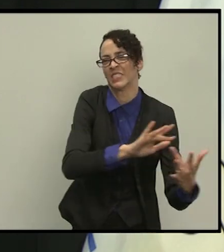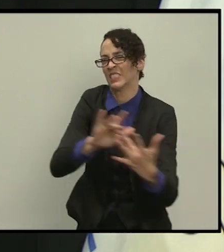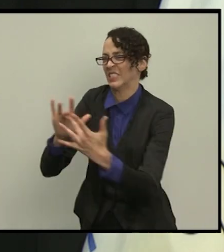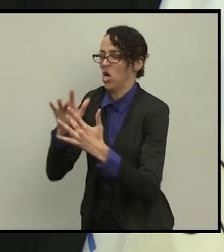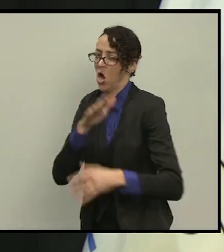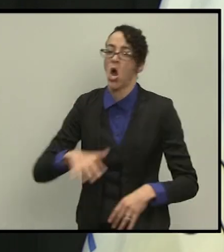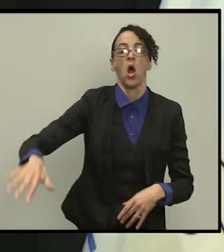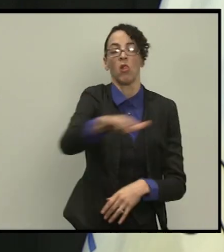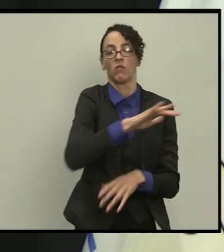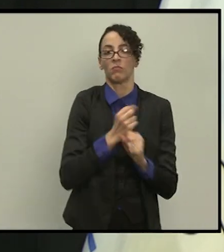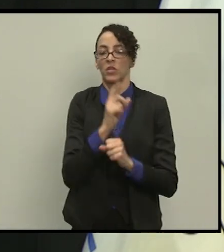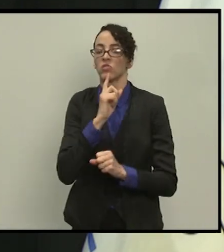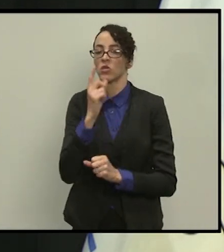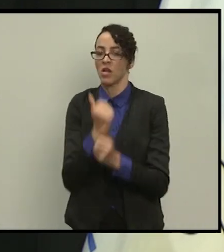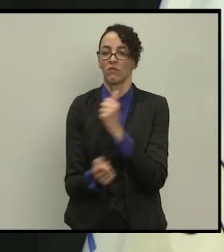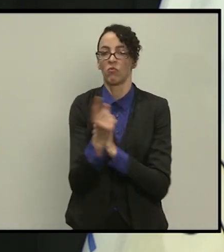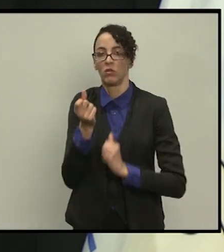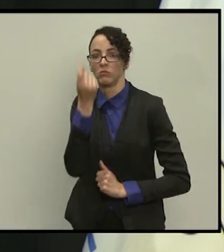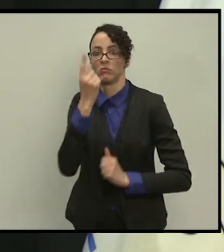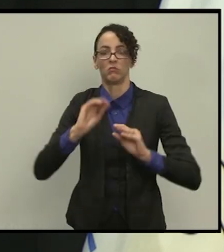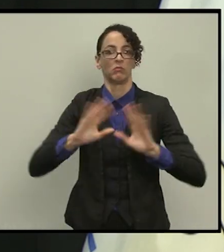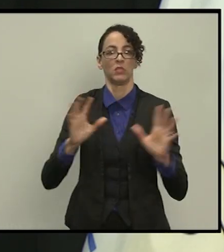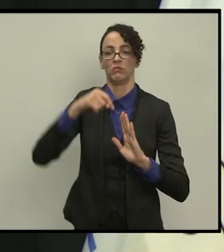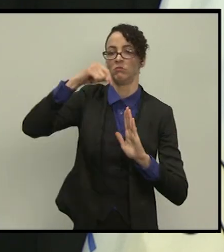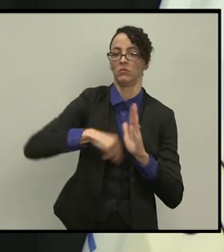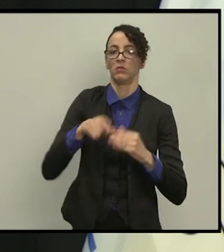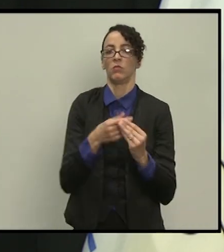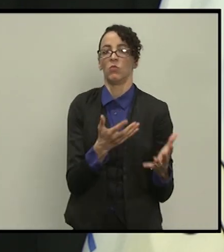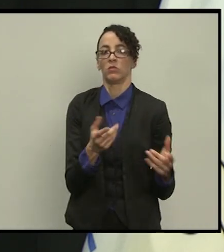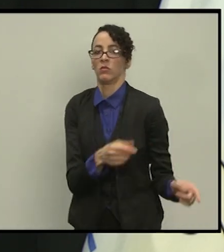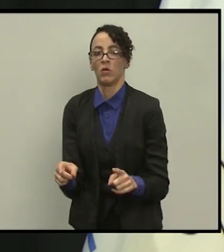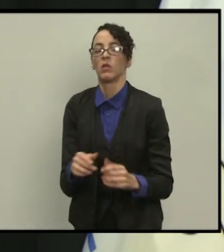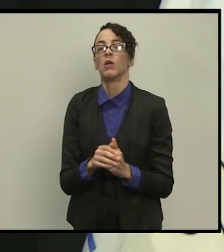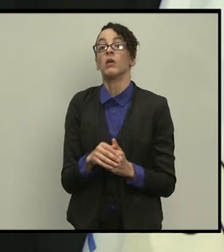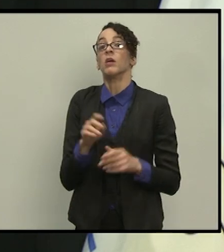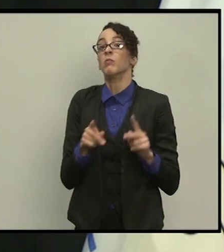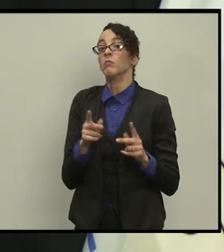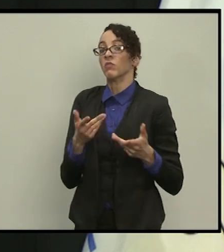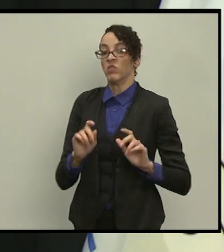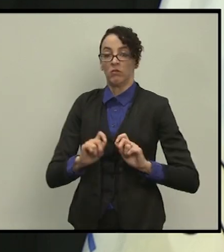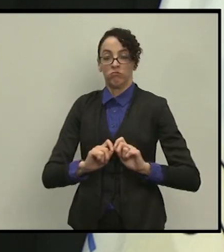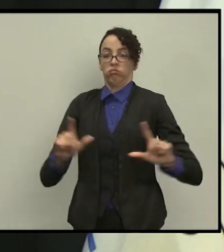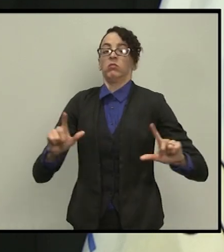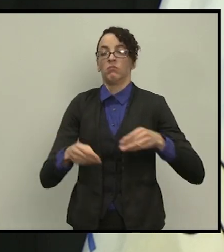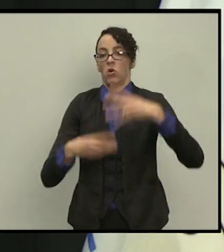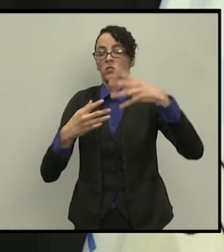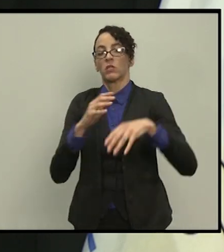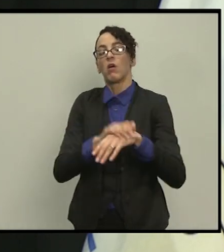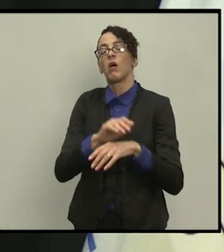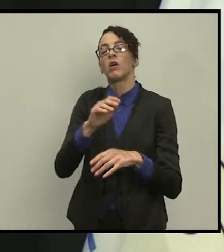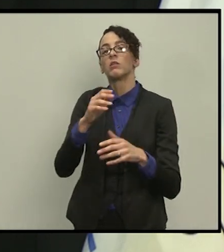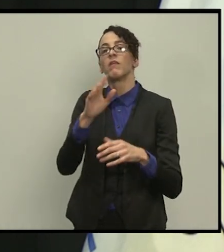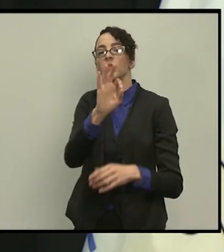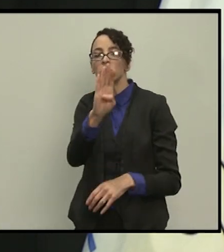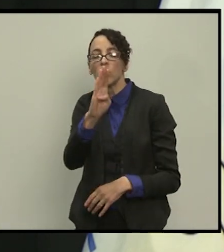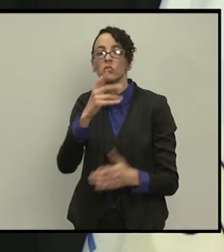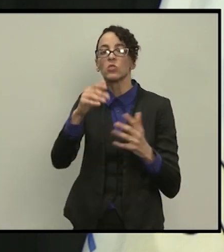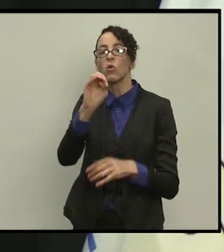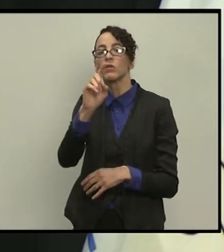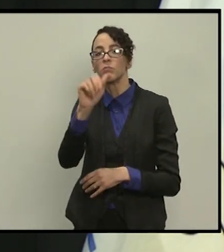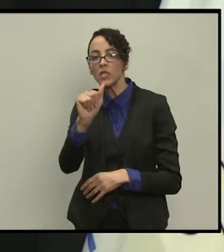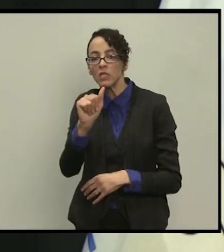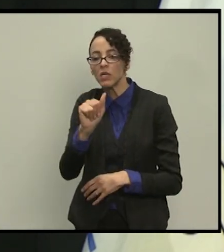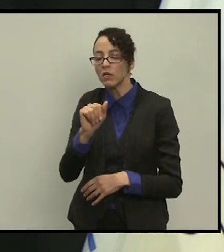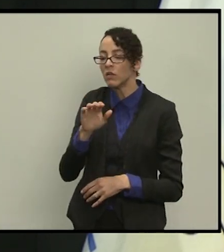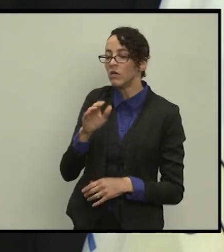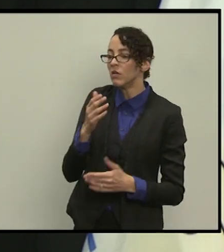communities that already have those relationships. People who already are posting on social media that maybe their friends and their family would be more inclined to